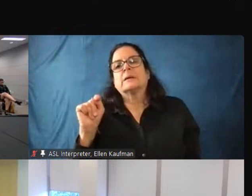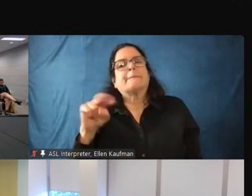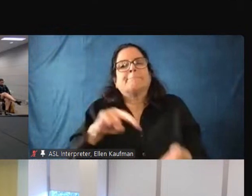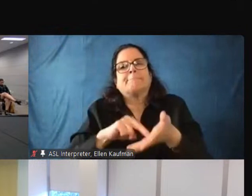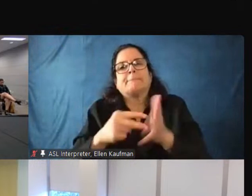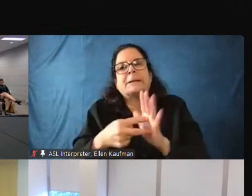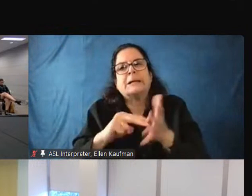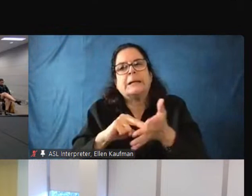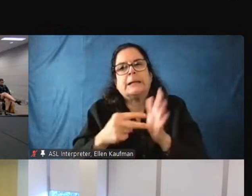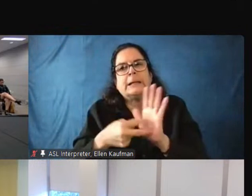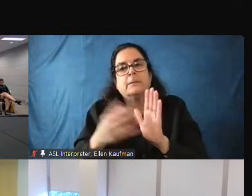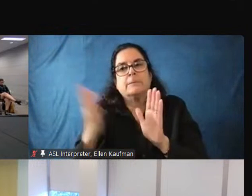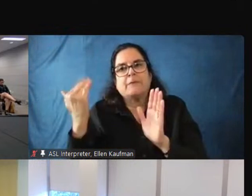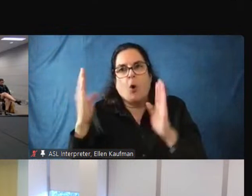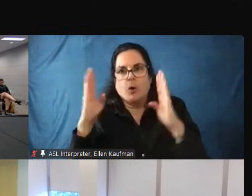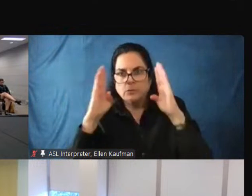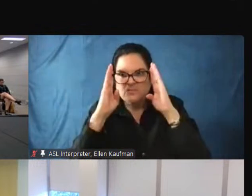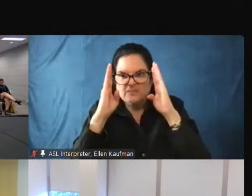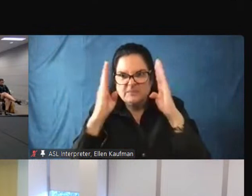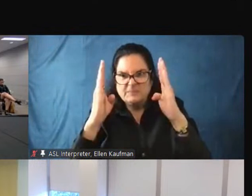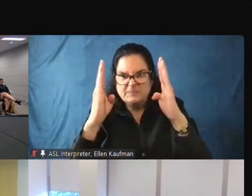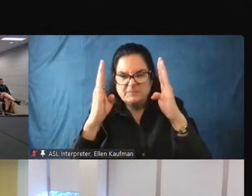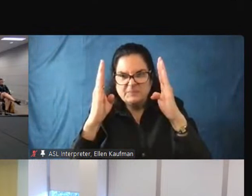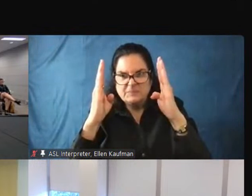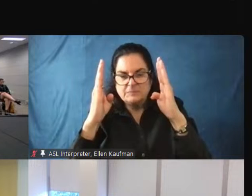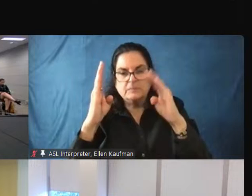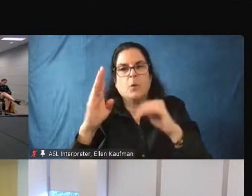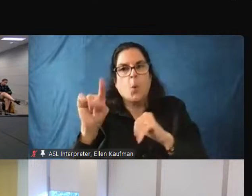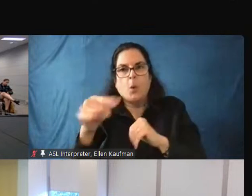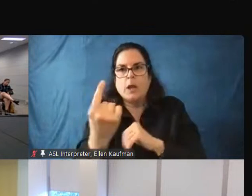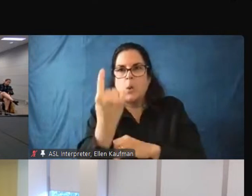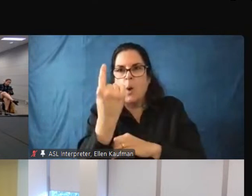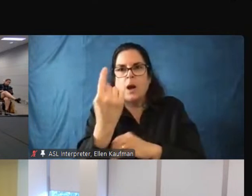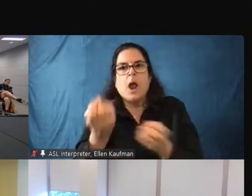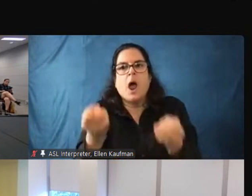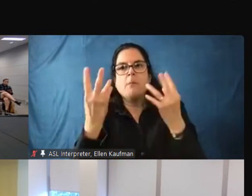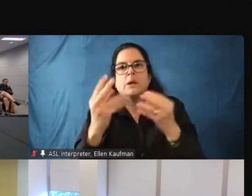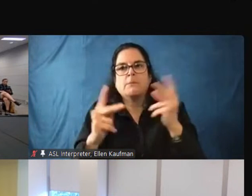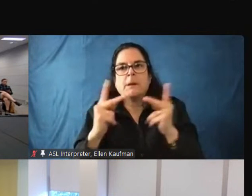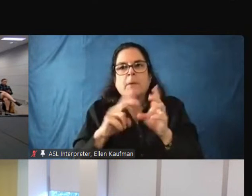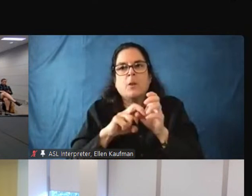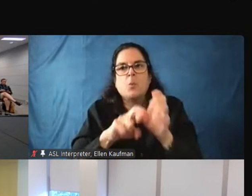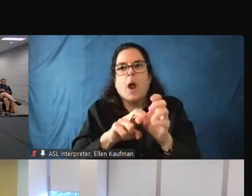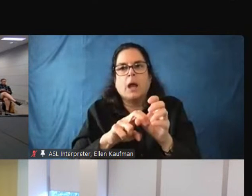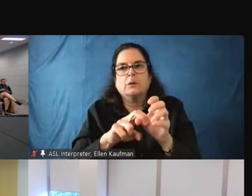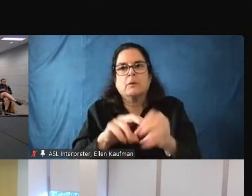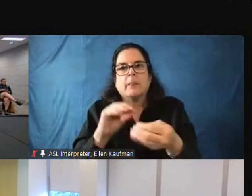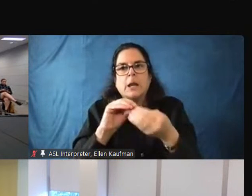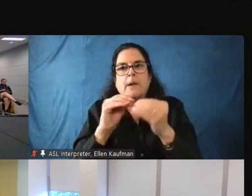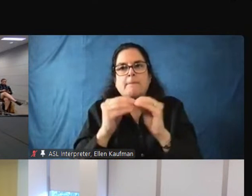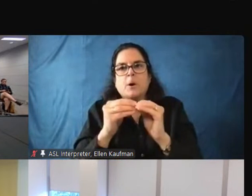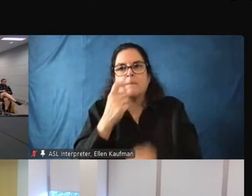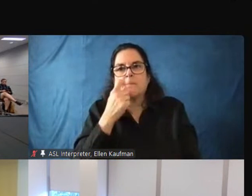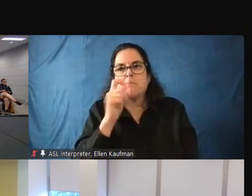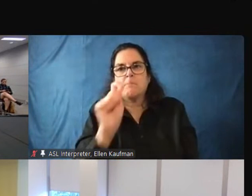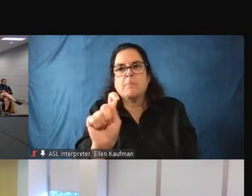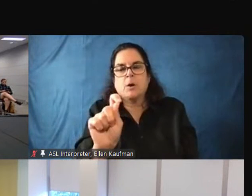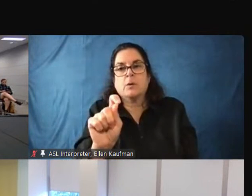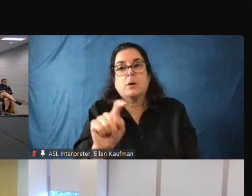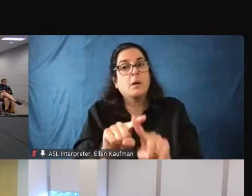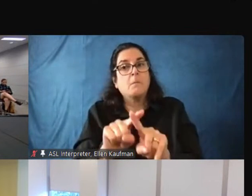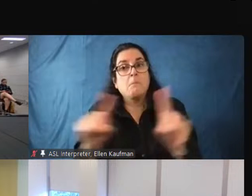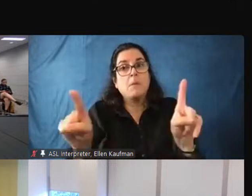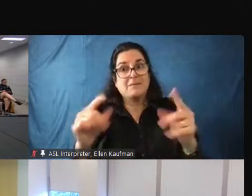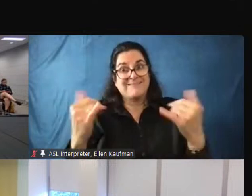has been based on one metric and one metric alone, ridership. The truth of the matter is, in a post-pandemic environment